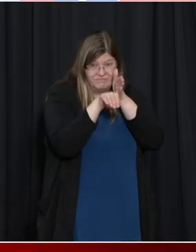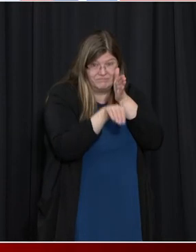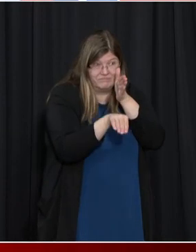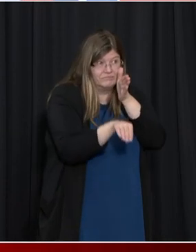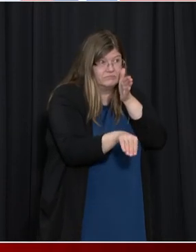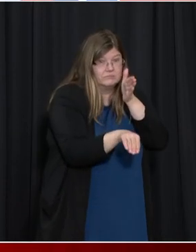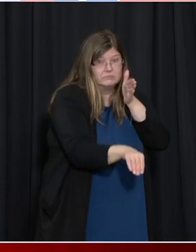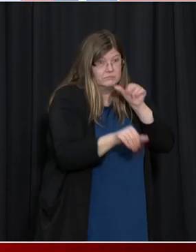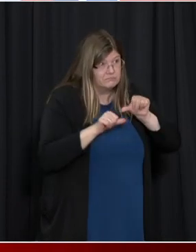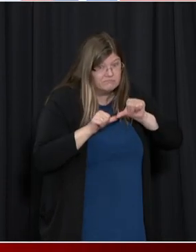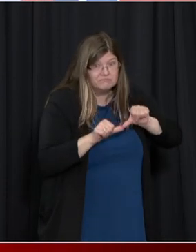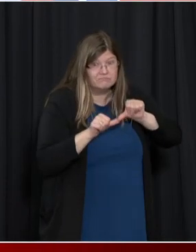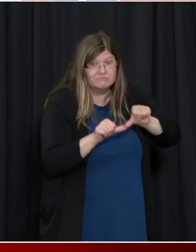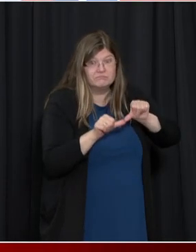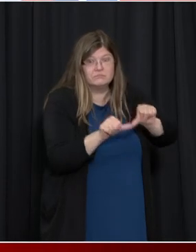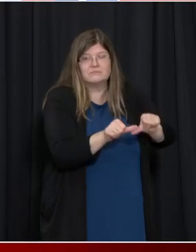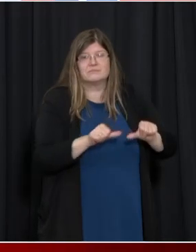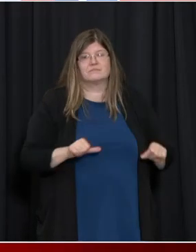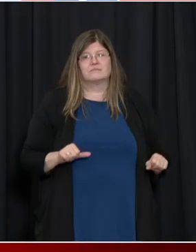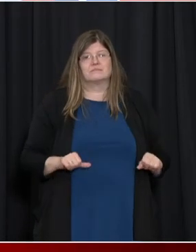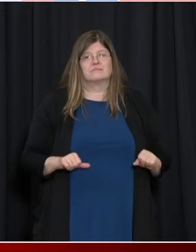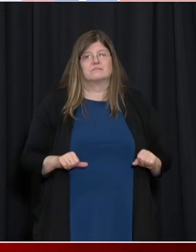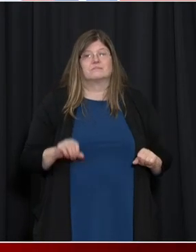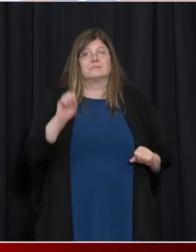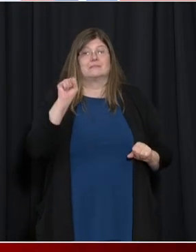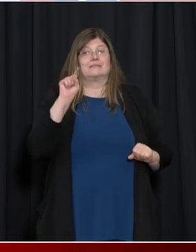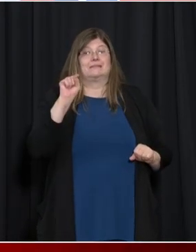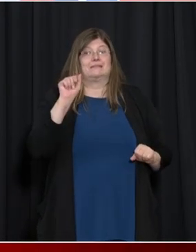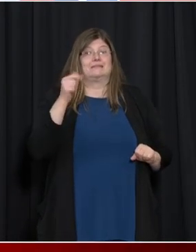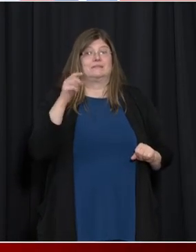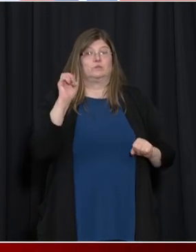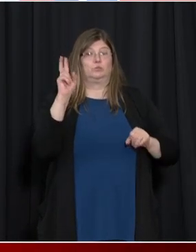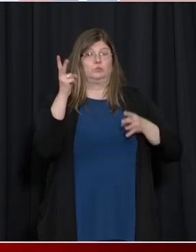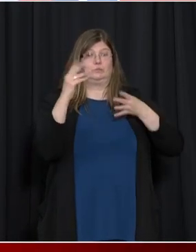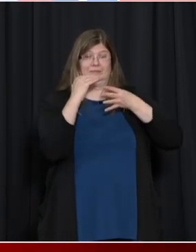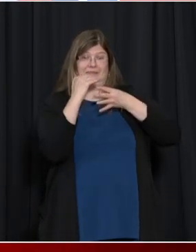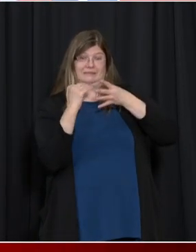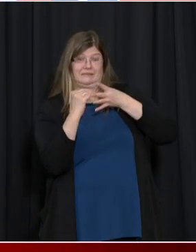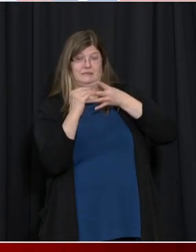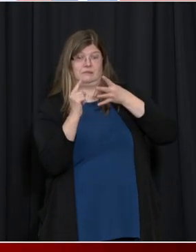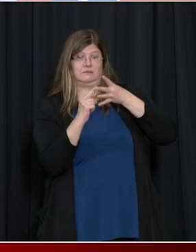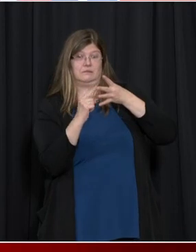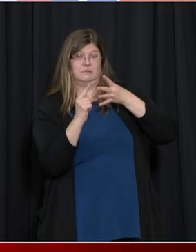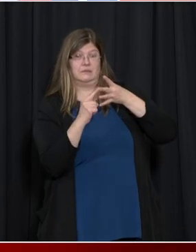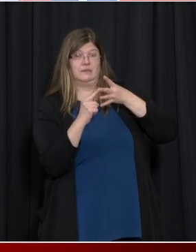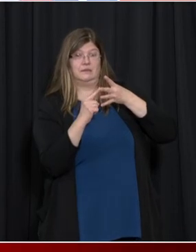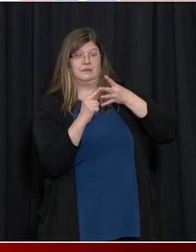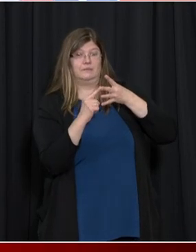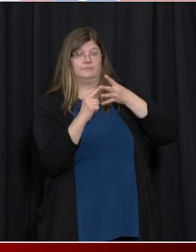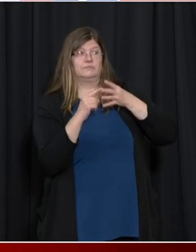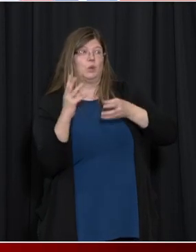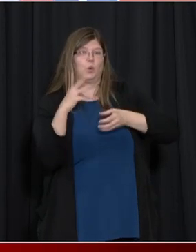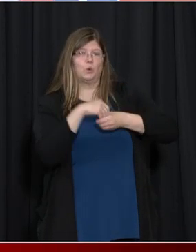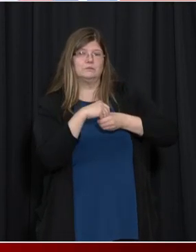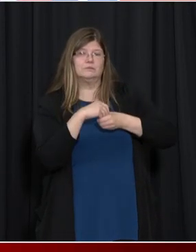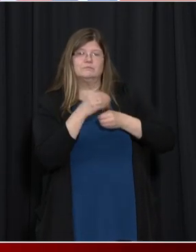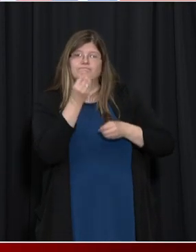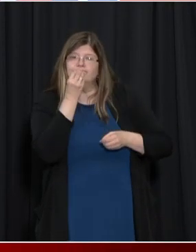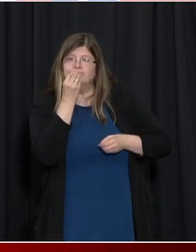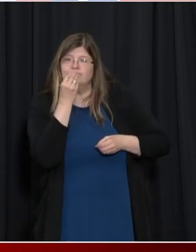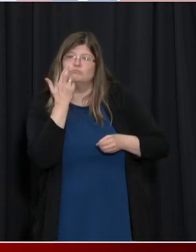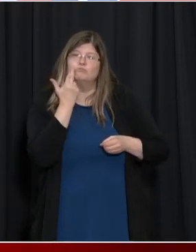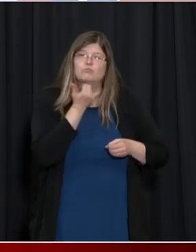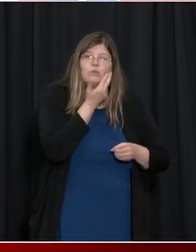You would have some indoor dining. Right now, basically no one around here is doing any indoor dining. Are you basing that also on